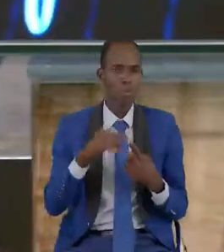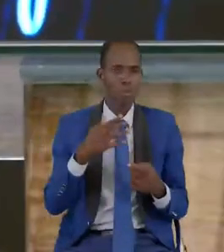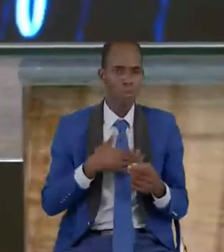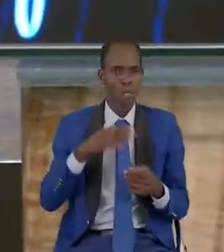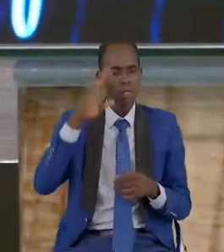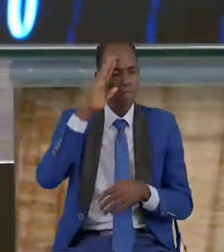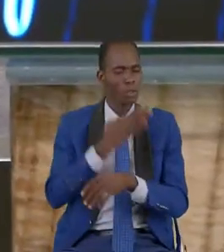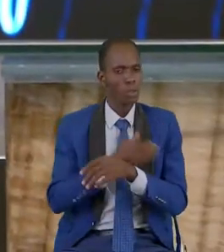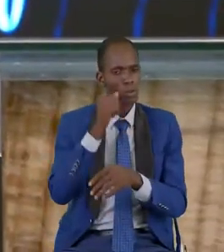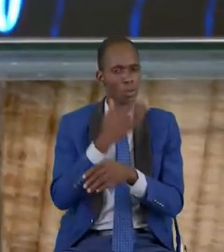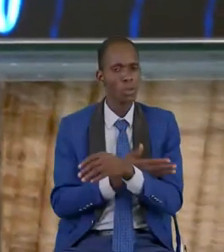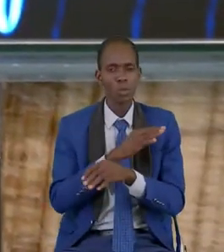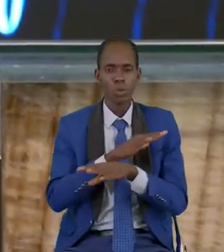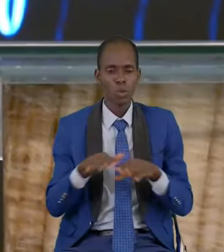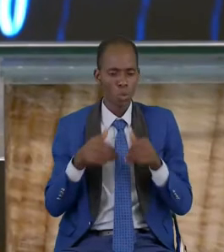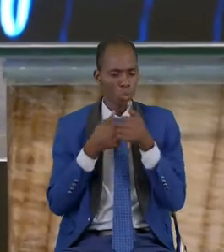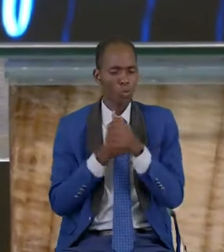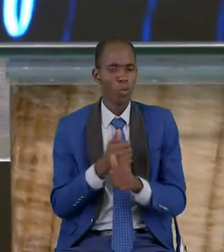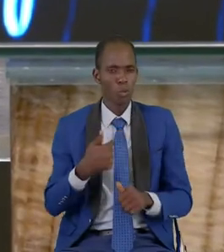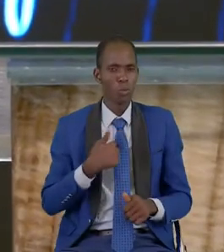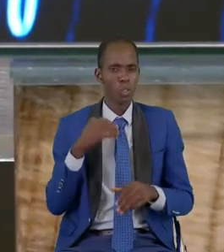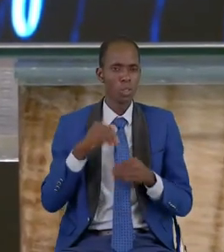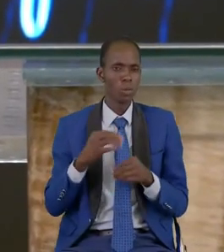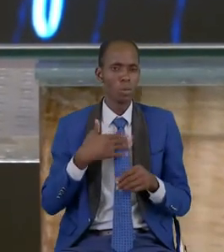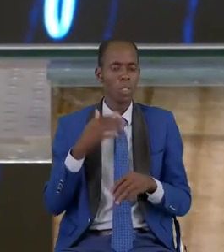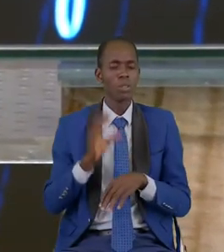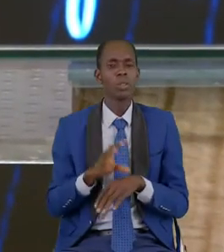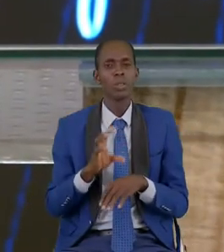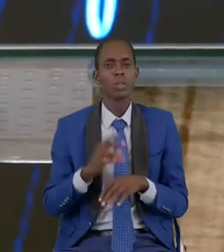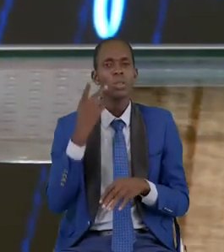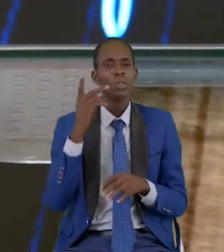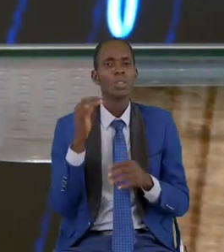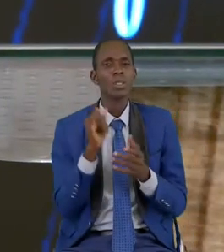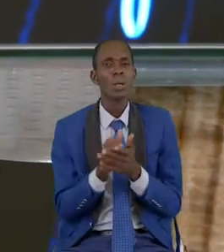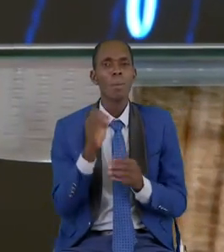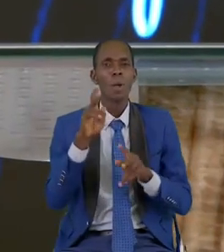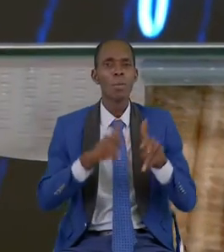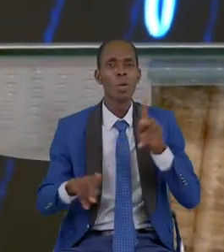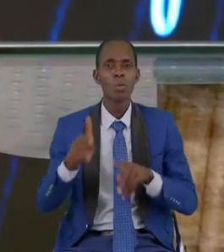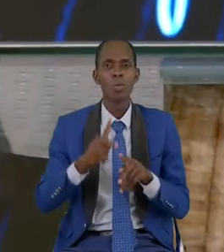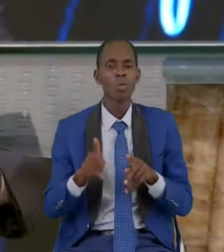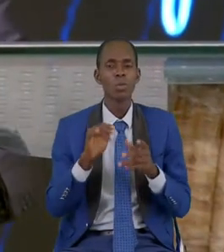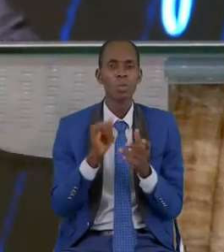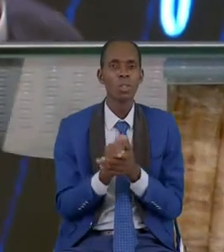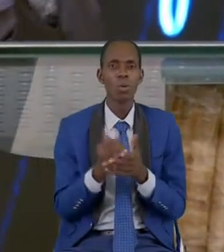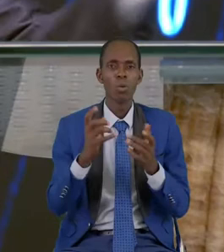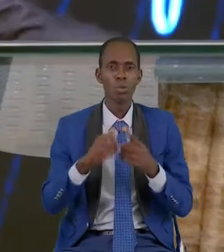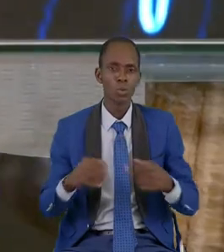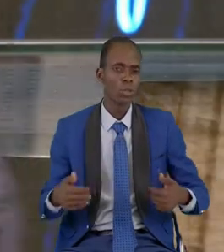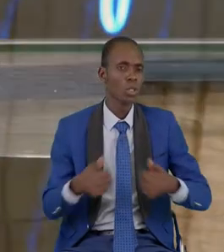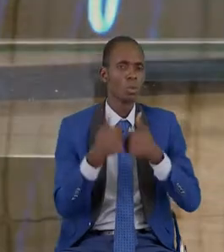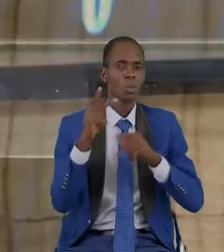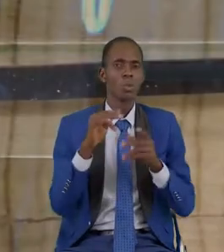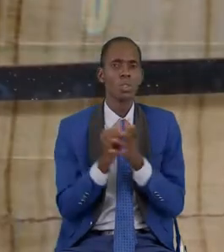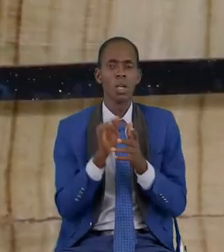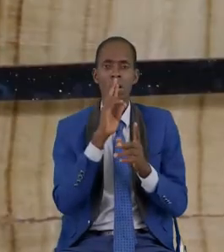with me in the church. You know, people don't expect you to confront the people. They're destroying your child. They're destroying your family.